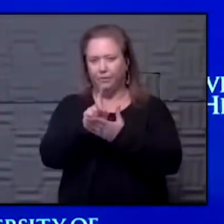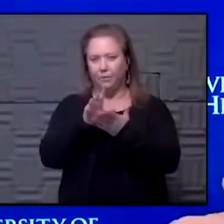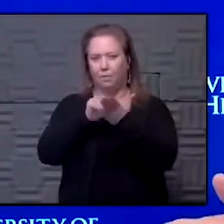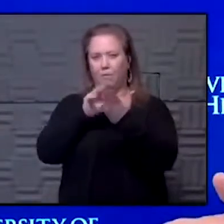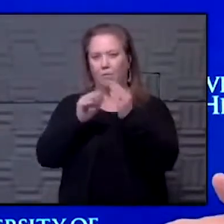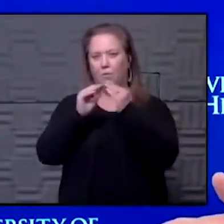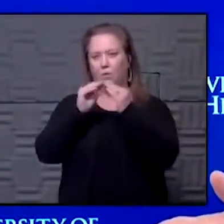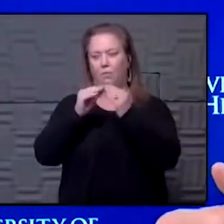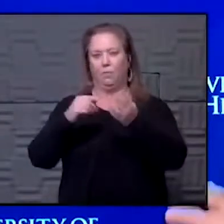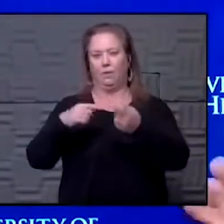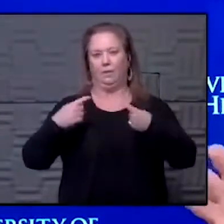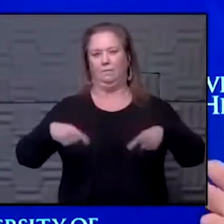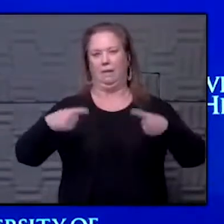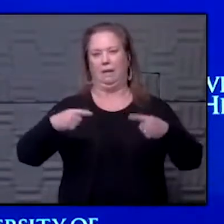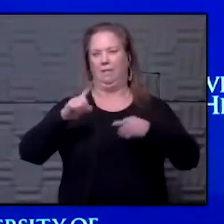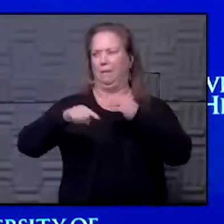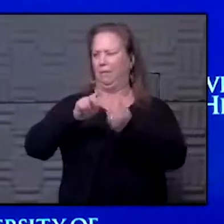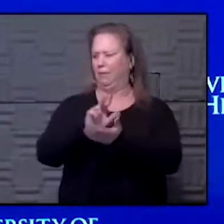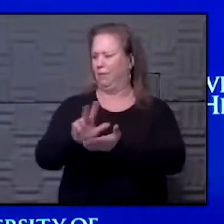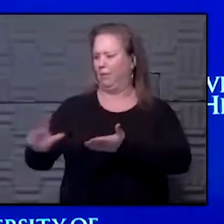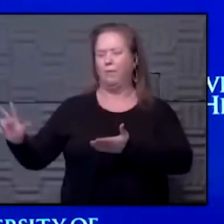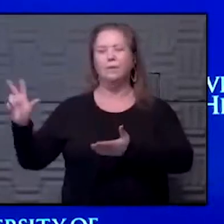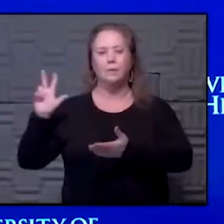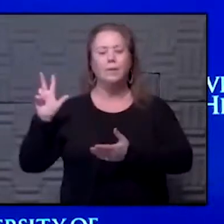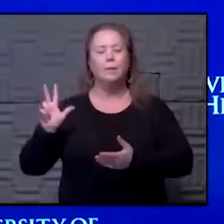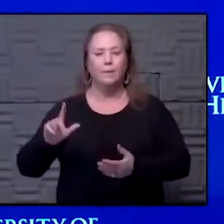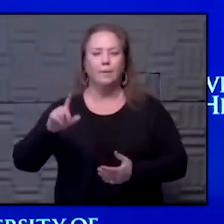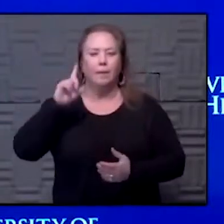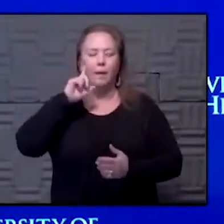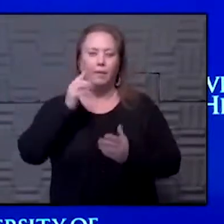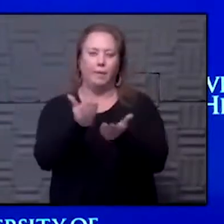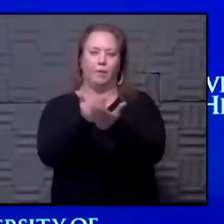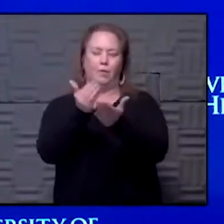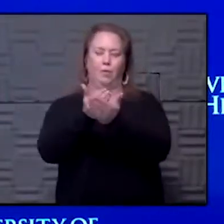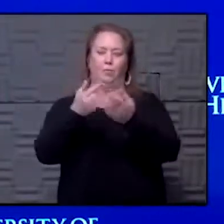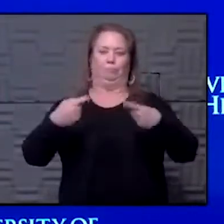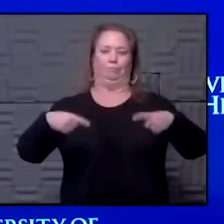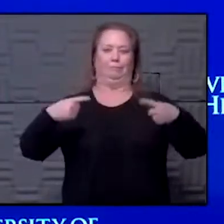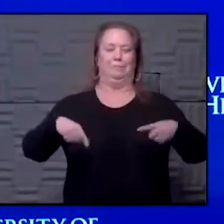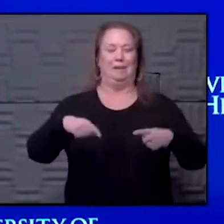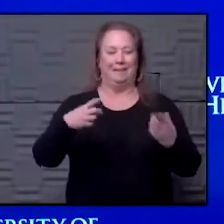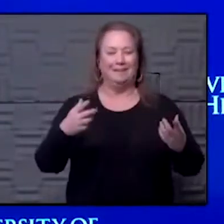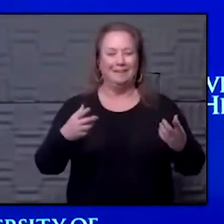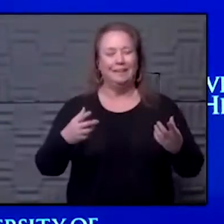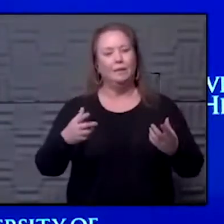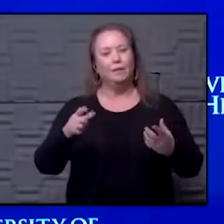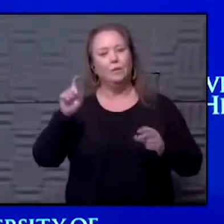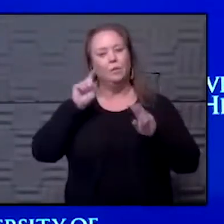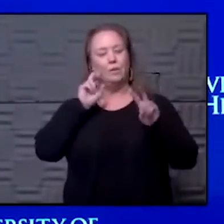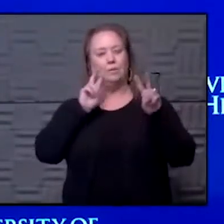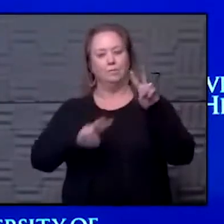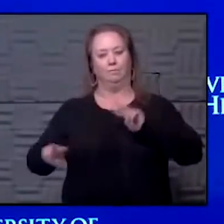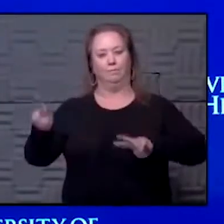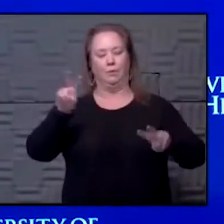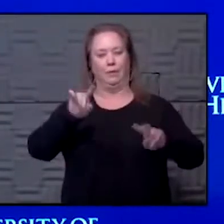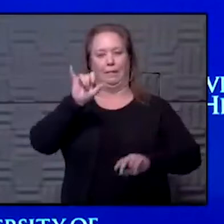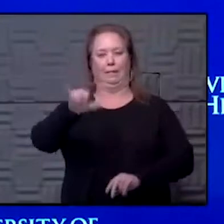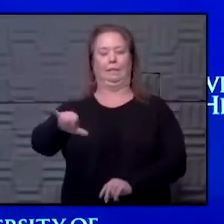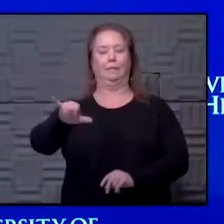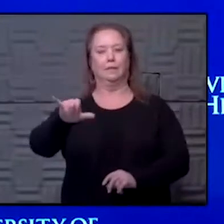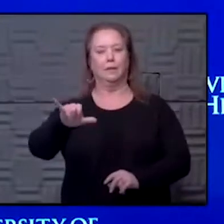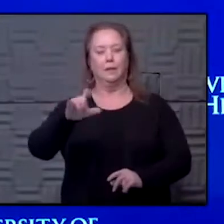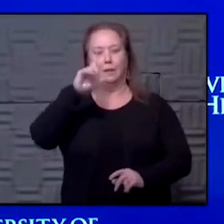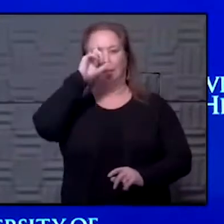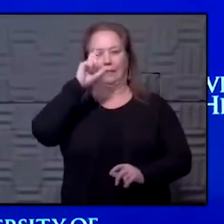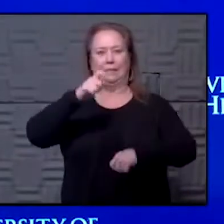had a pretty big debate about this 3 weeks ago or so. I think it's going to spark another debate. I think we're going to have to look really hard at this question because in the